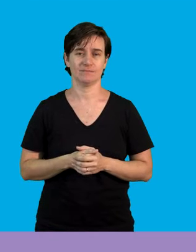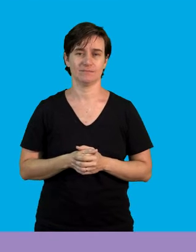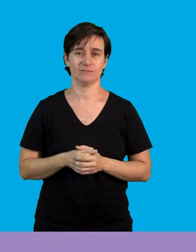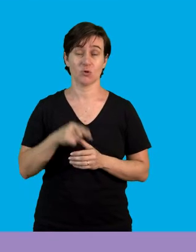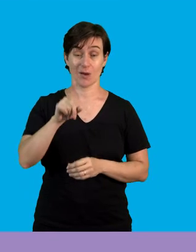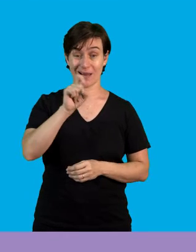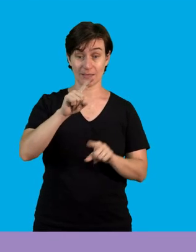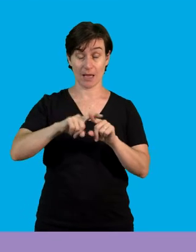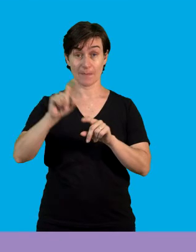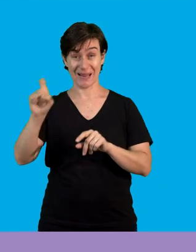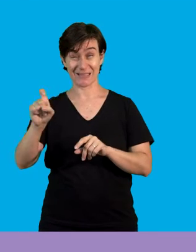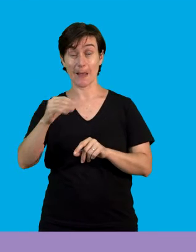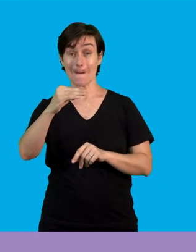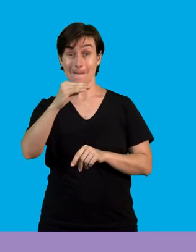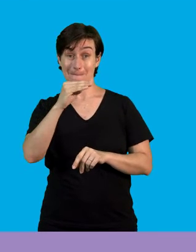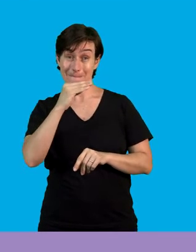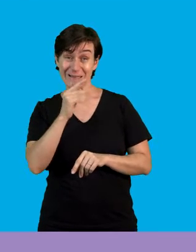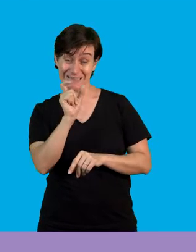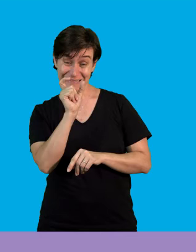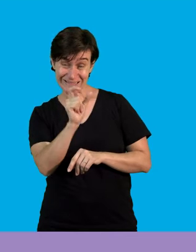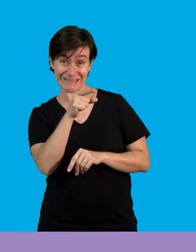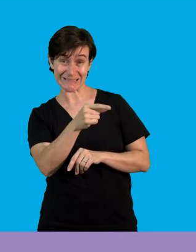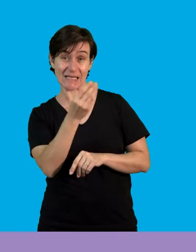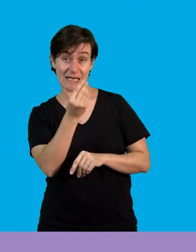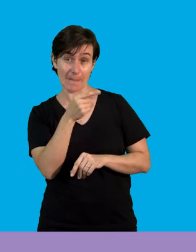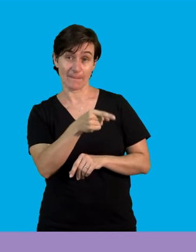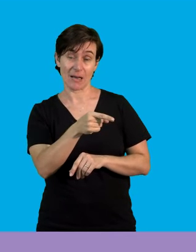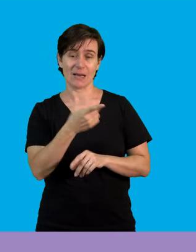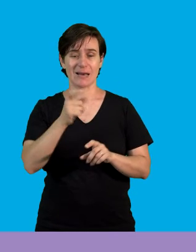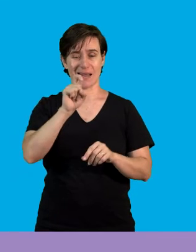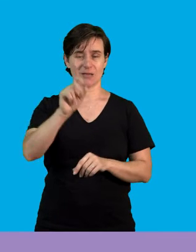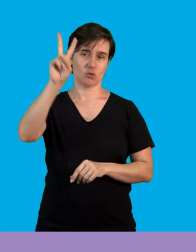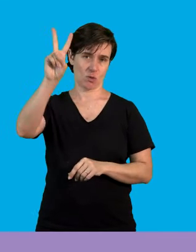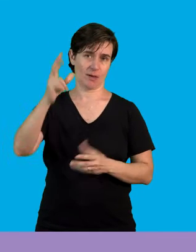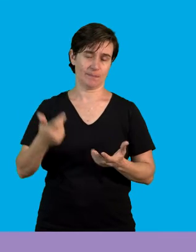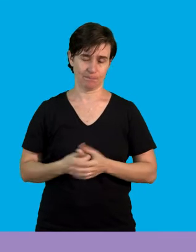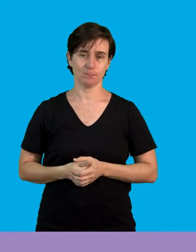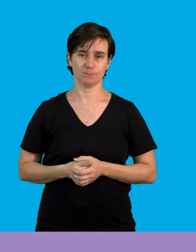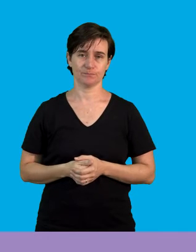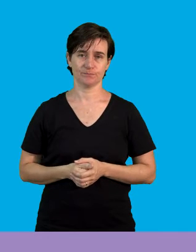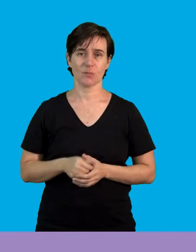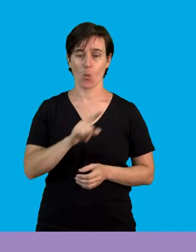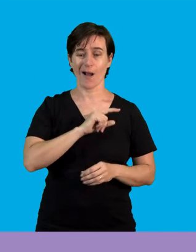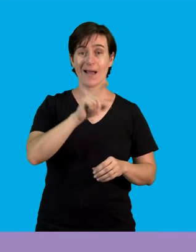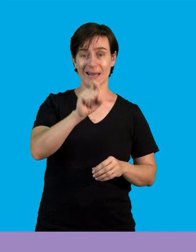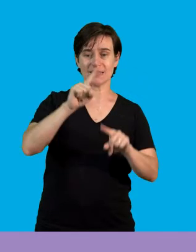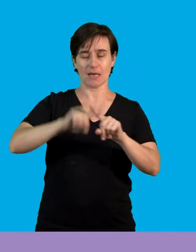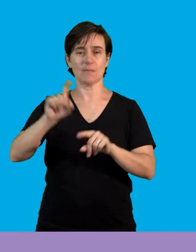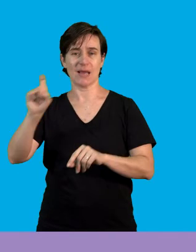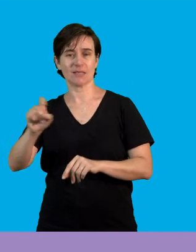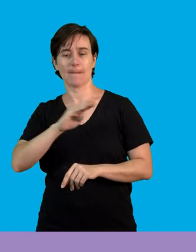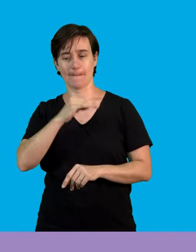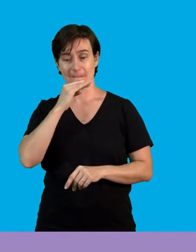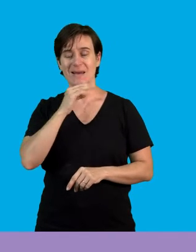because there's x and x, the outcome thereof is an exponent 2, because there is x